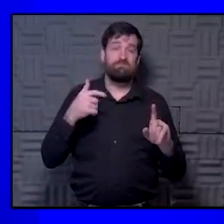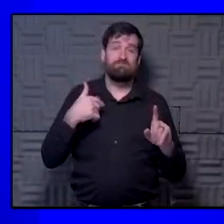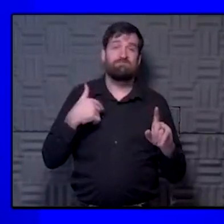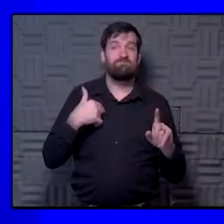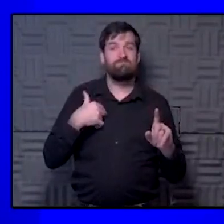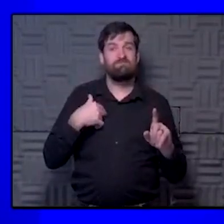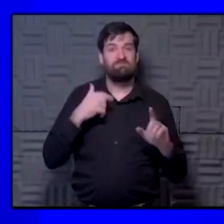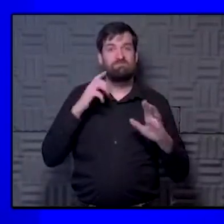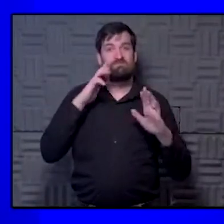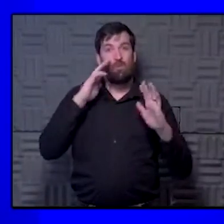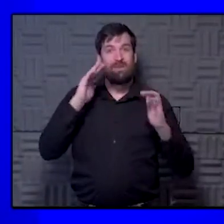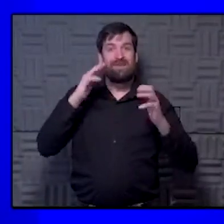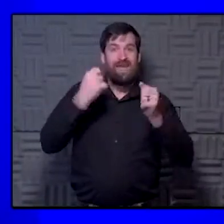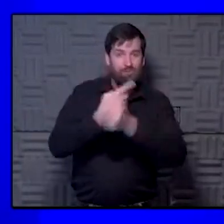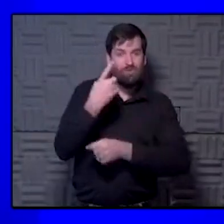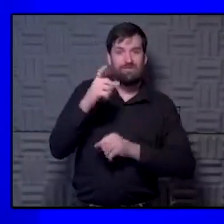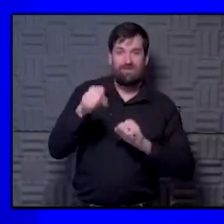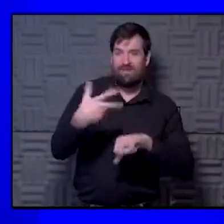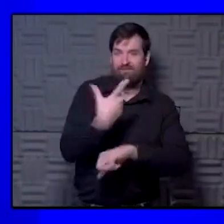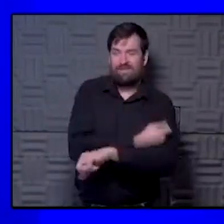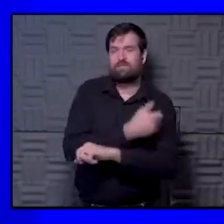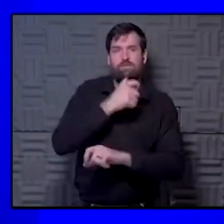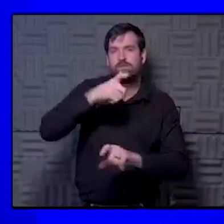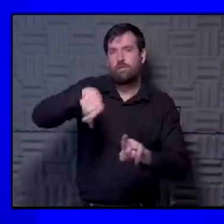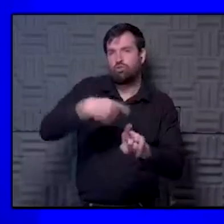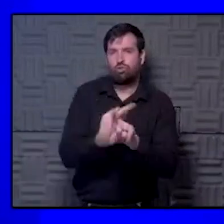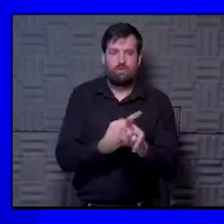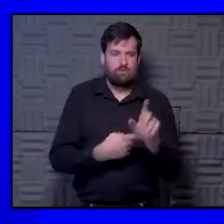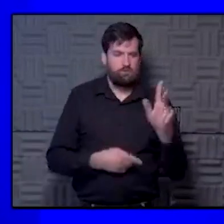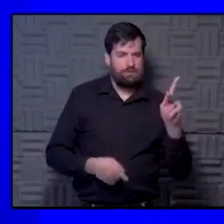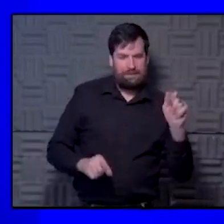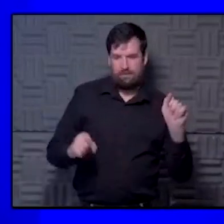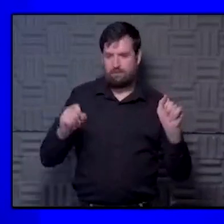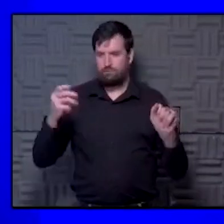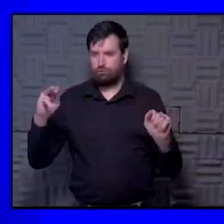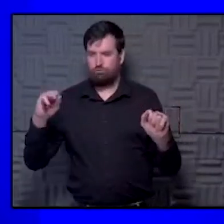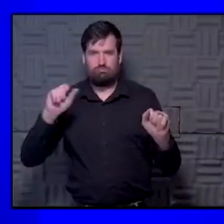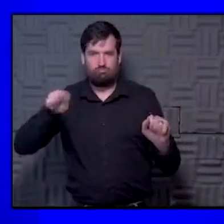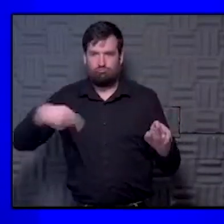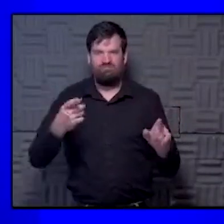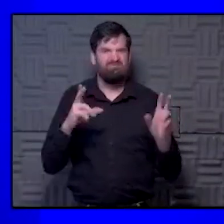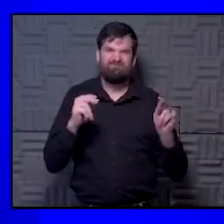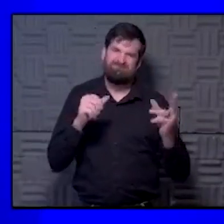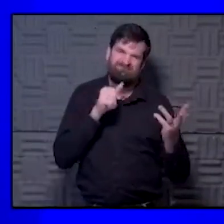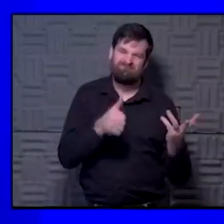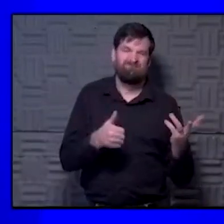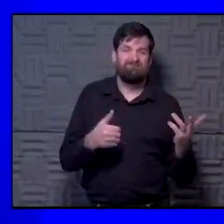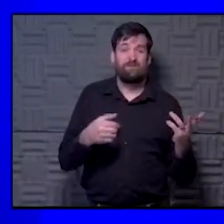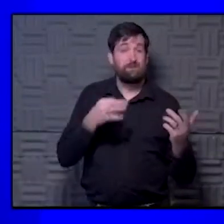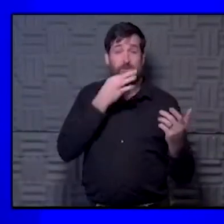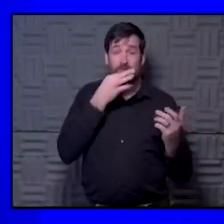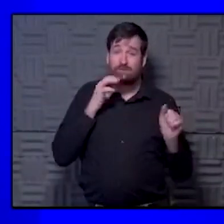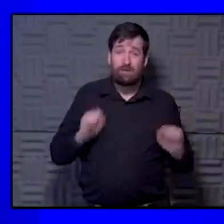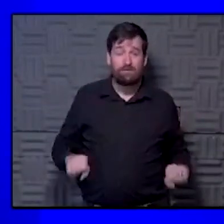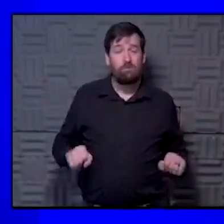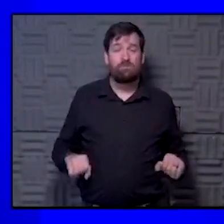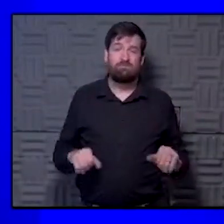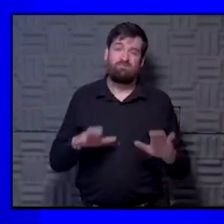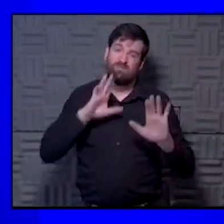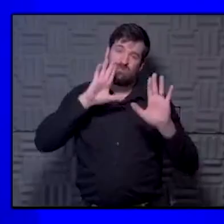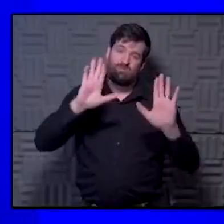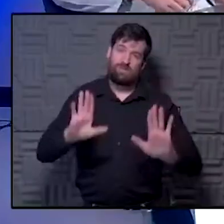we're hoping everybody can get this vaccine, not strictly on one side of the state line or another. And however that happens, as soon as it can happen, that's